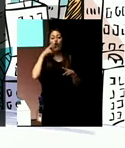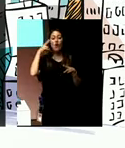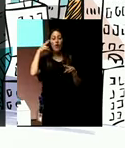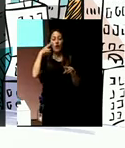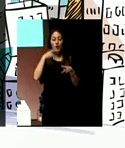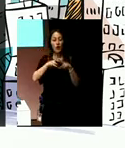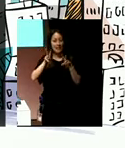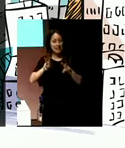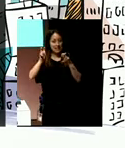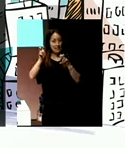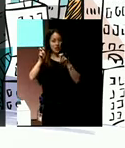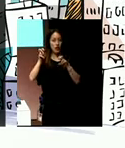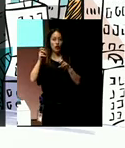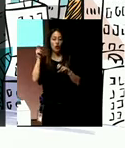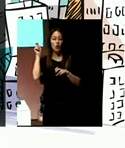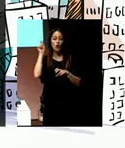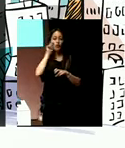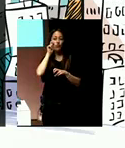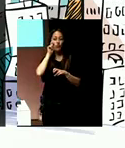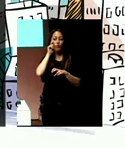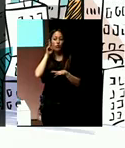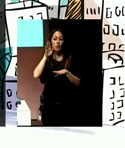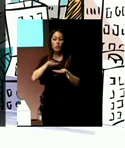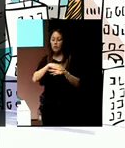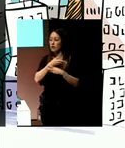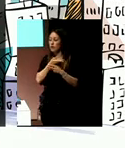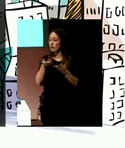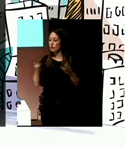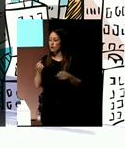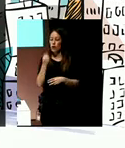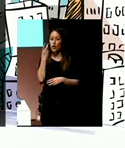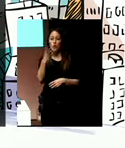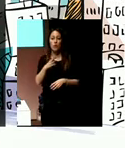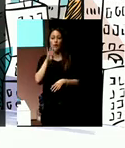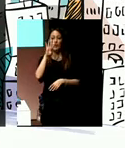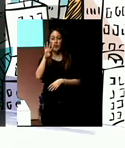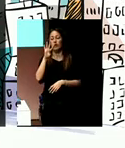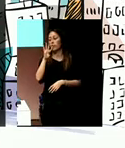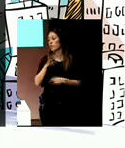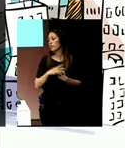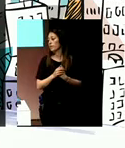The title is Tour for All, Tourism for All.